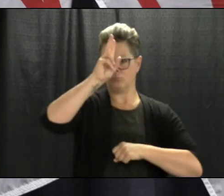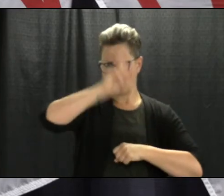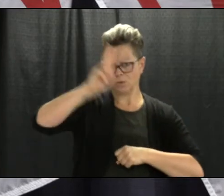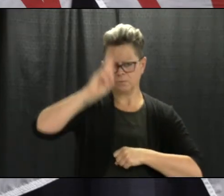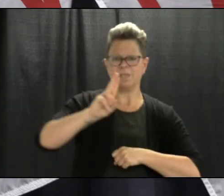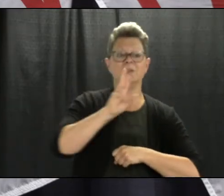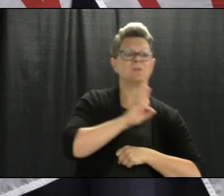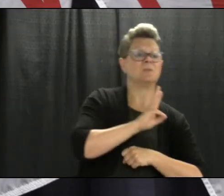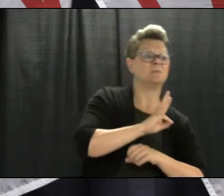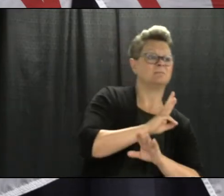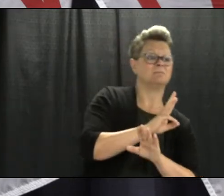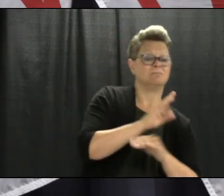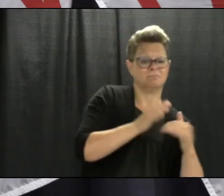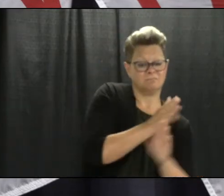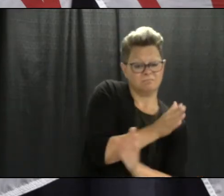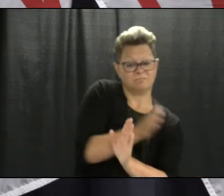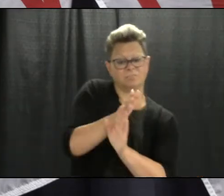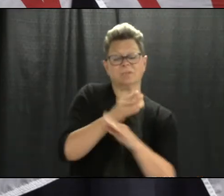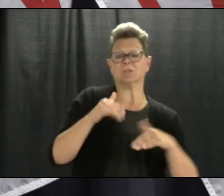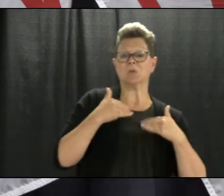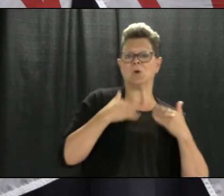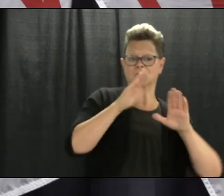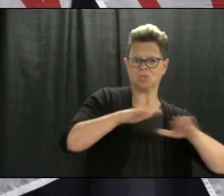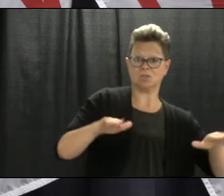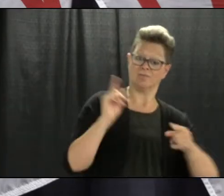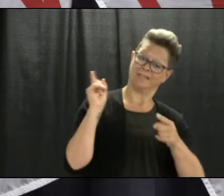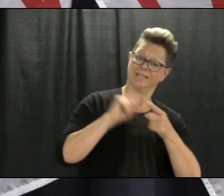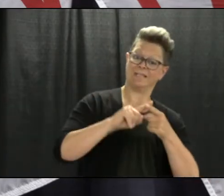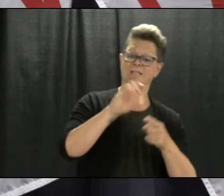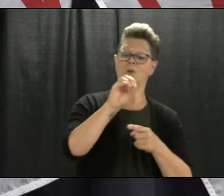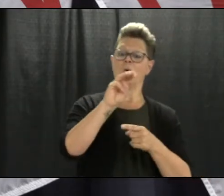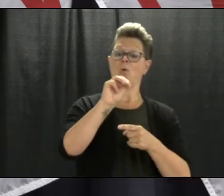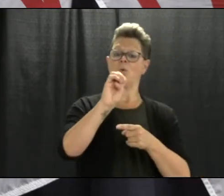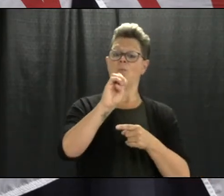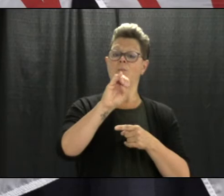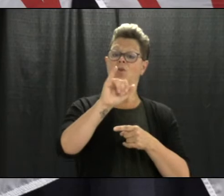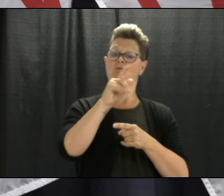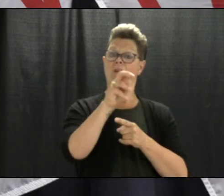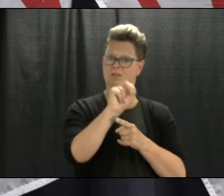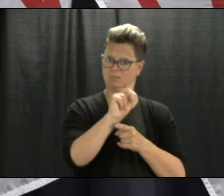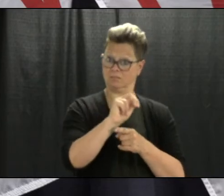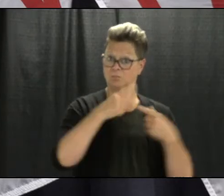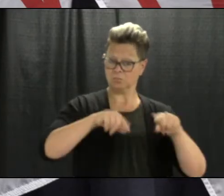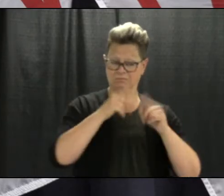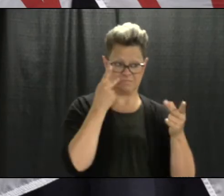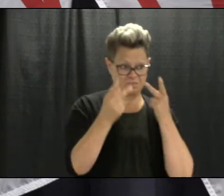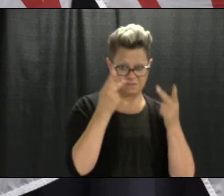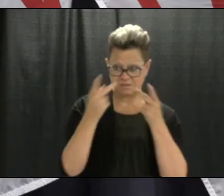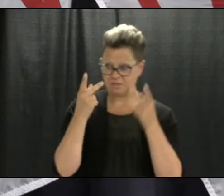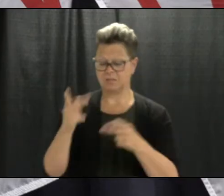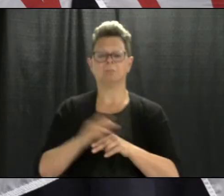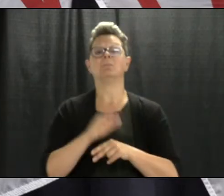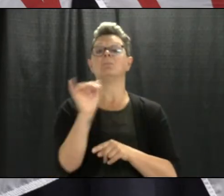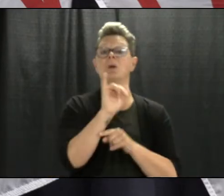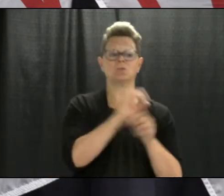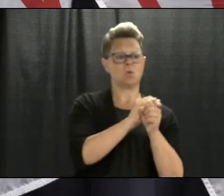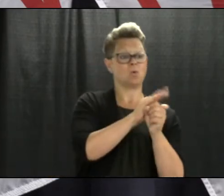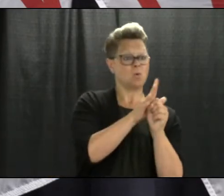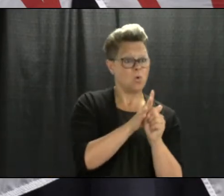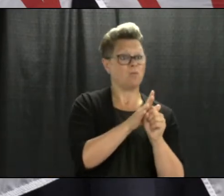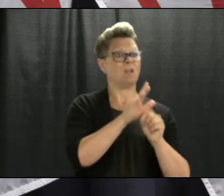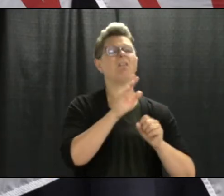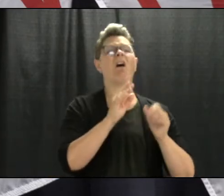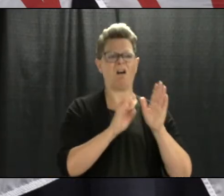5-year age group since the rise of the Omicron variant and the increased case numbers that we have experienced. We are currently seeing increased COVID-19 activity in